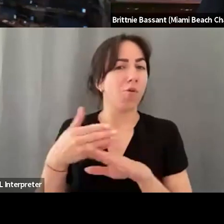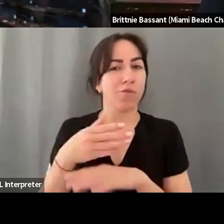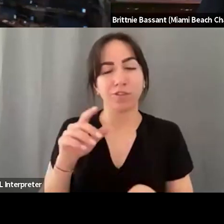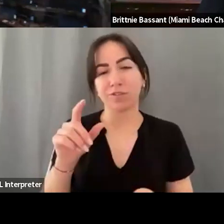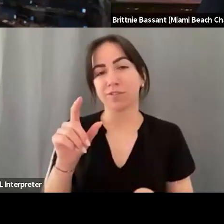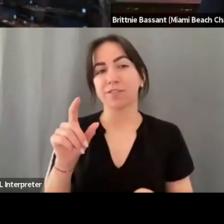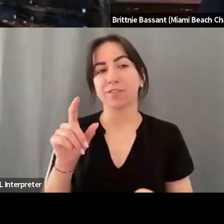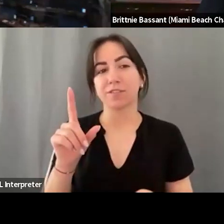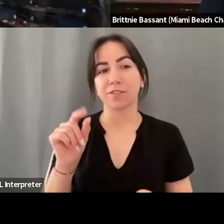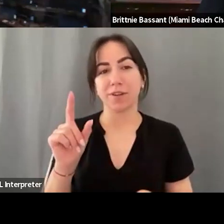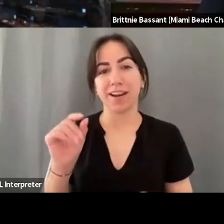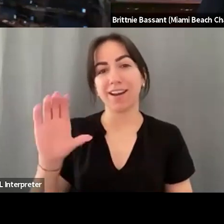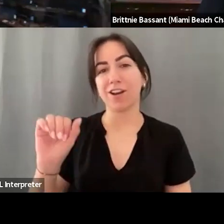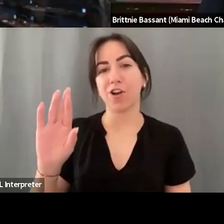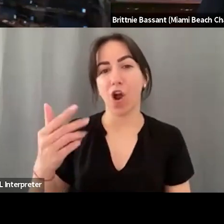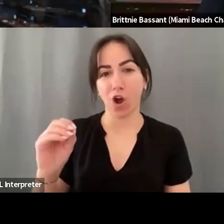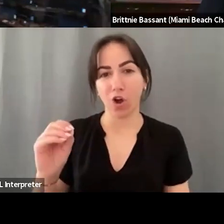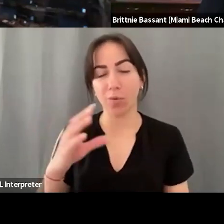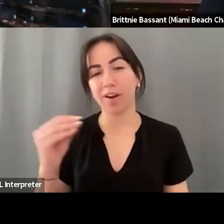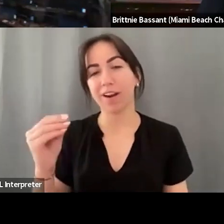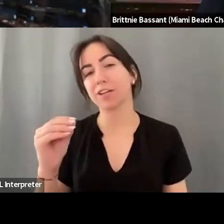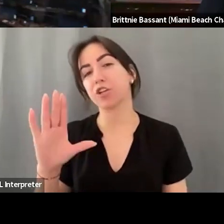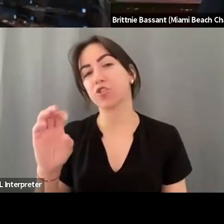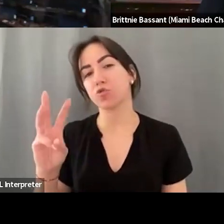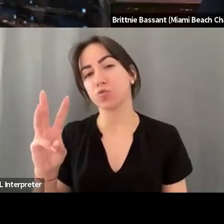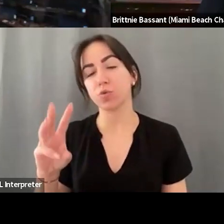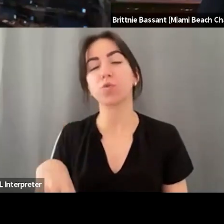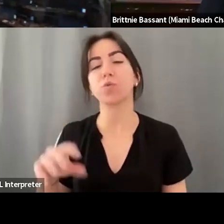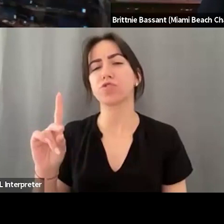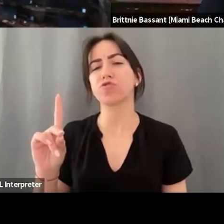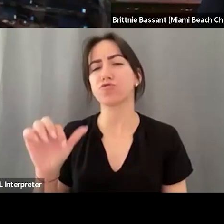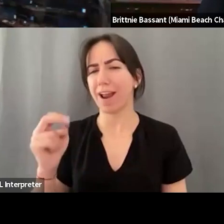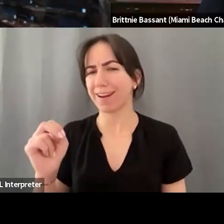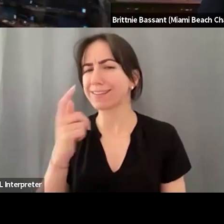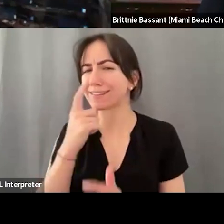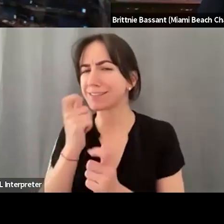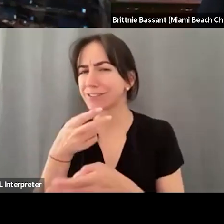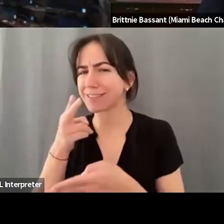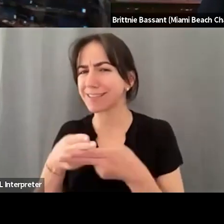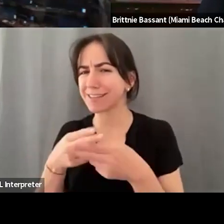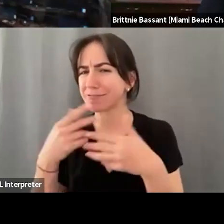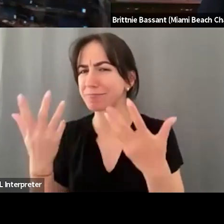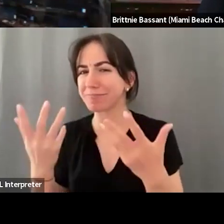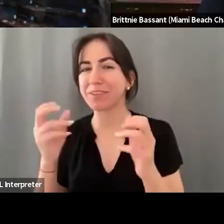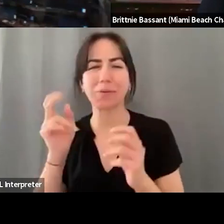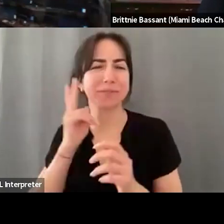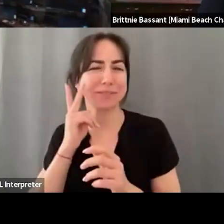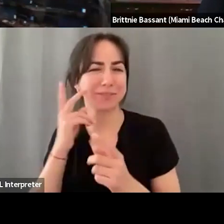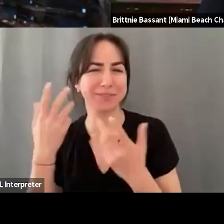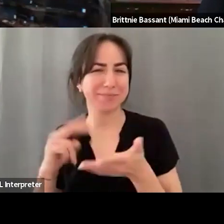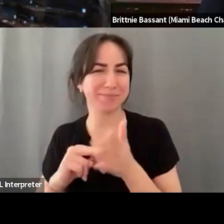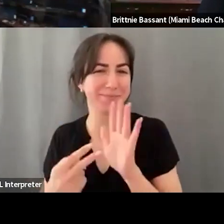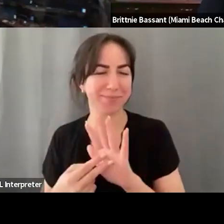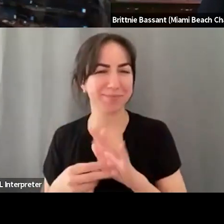space cargo and crew dragon, which is a really interesting thing. They want to know what the crew dragon is, missions to